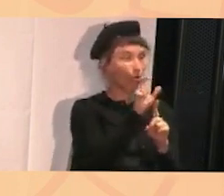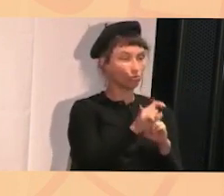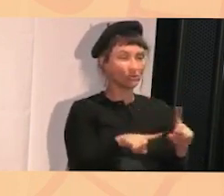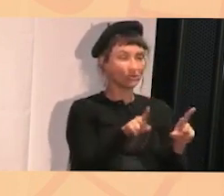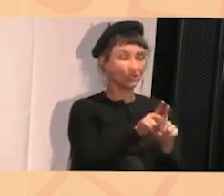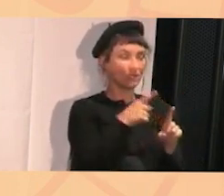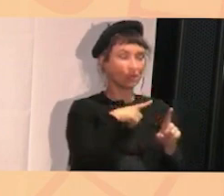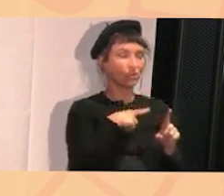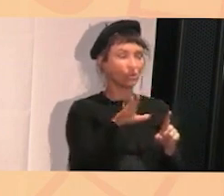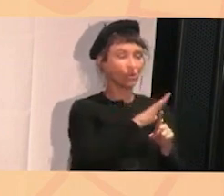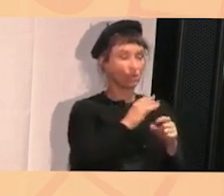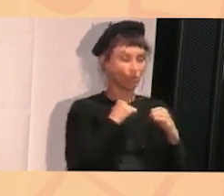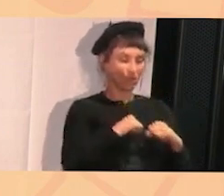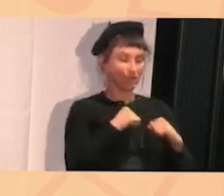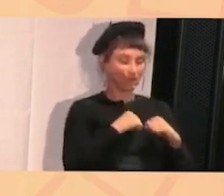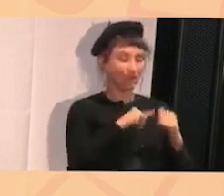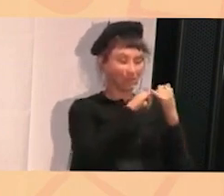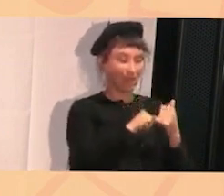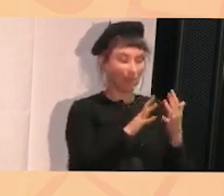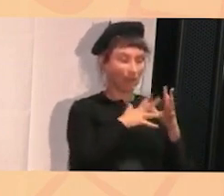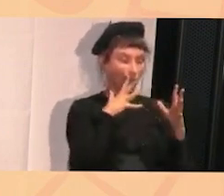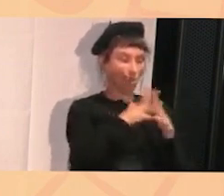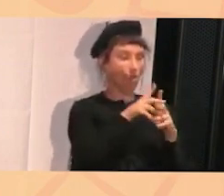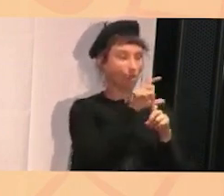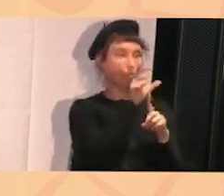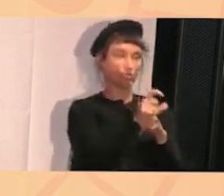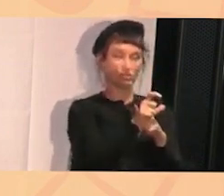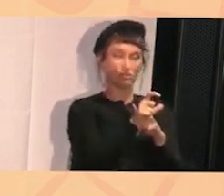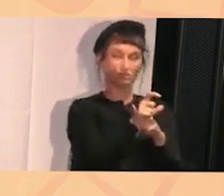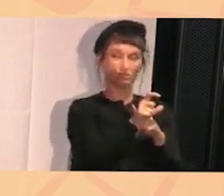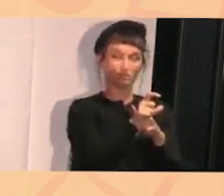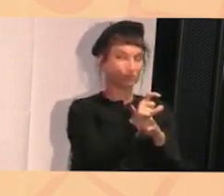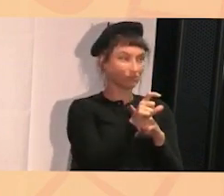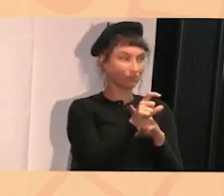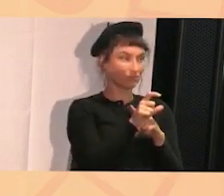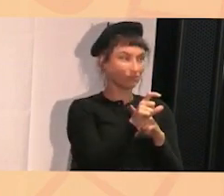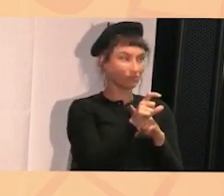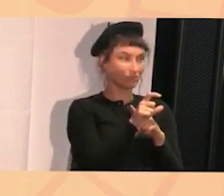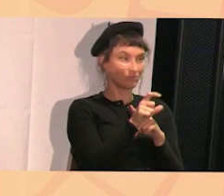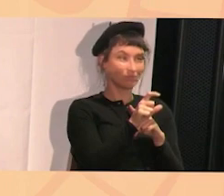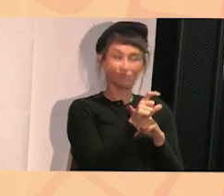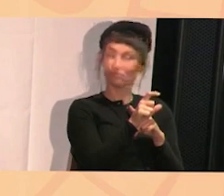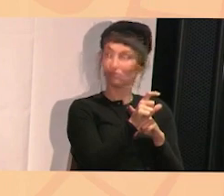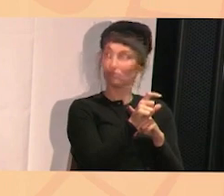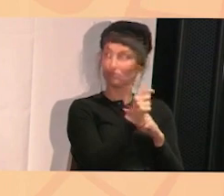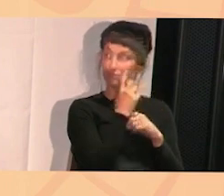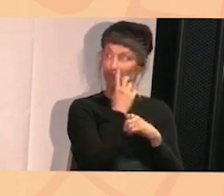we all practice the Southern law culture. That's what we are practicing, and it's around